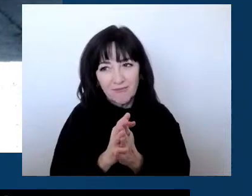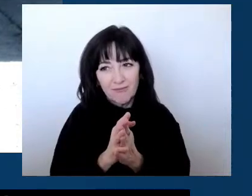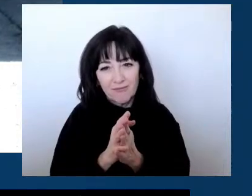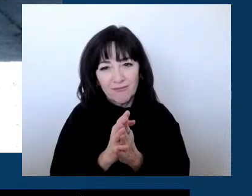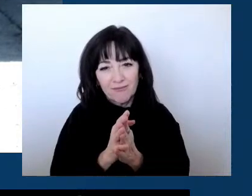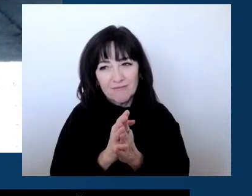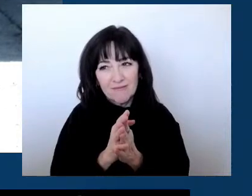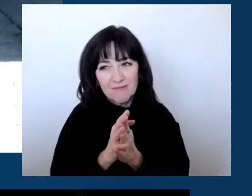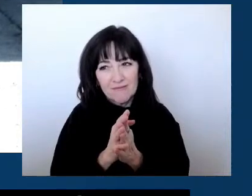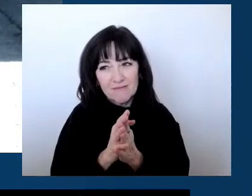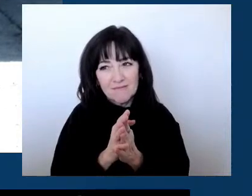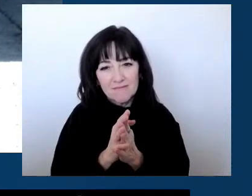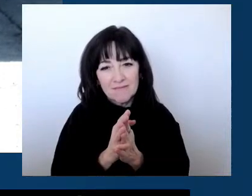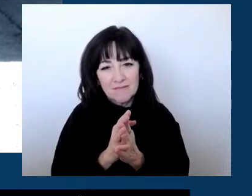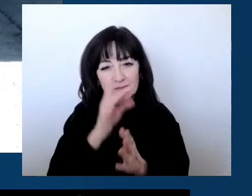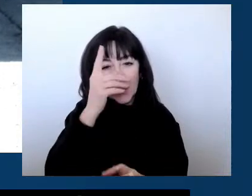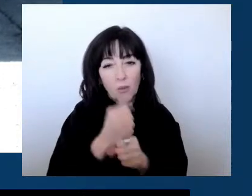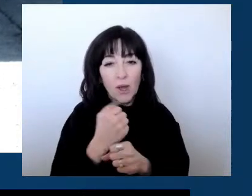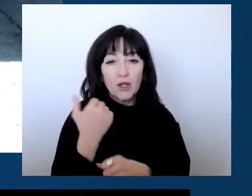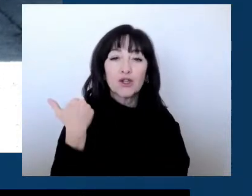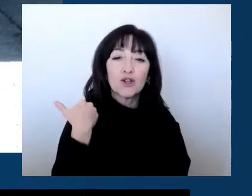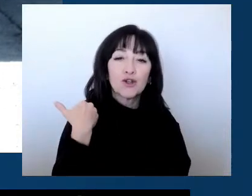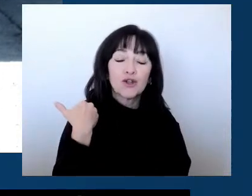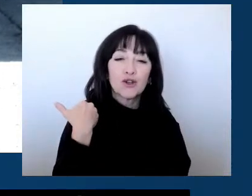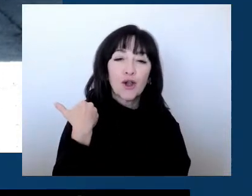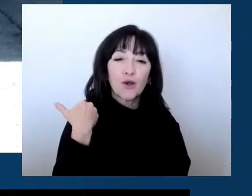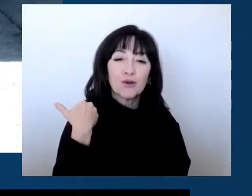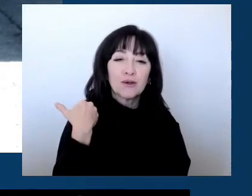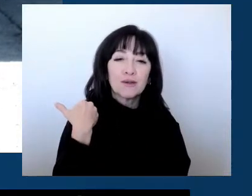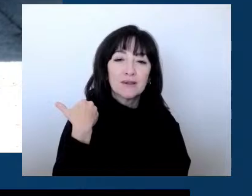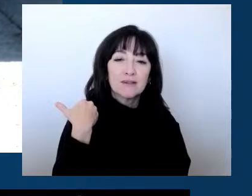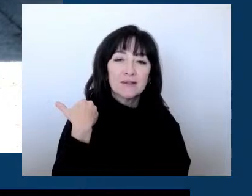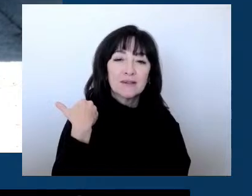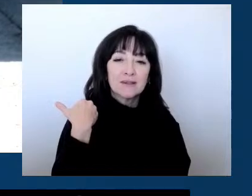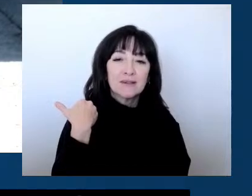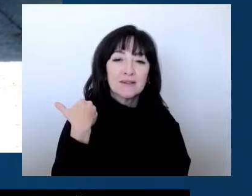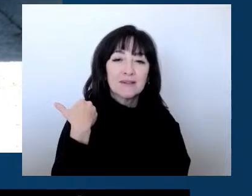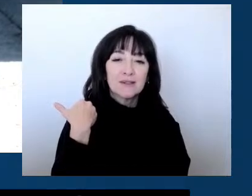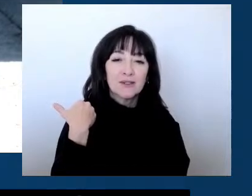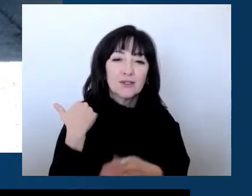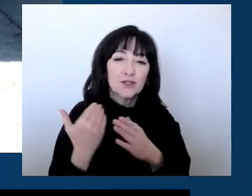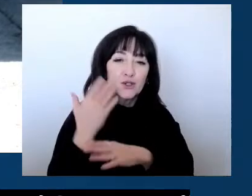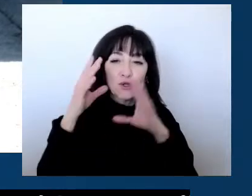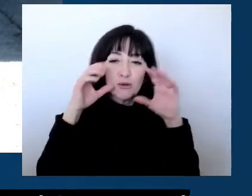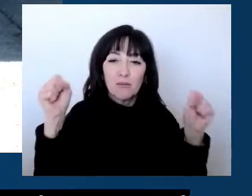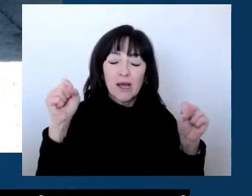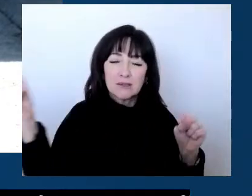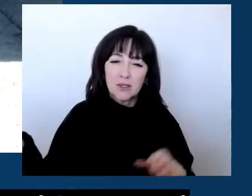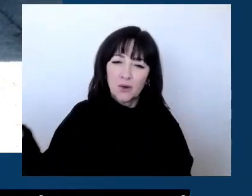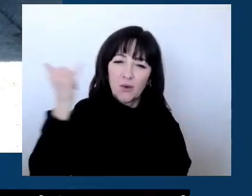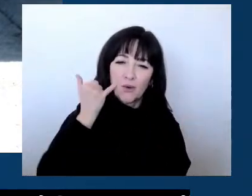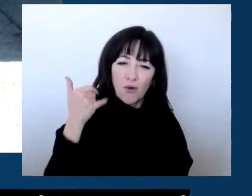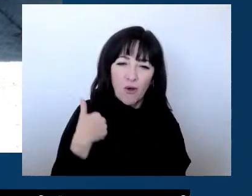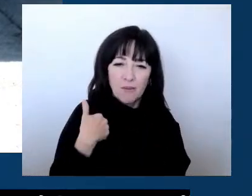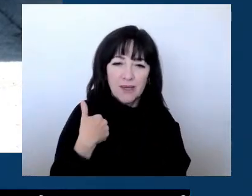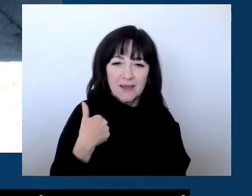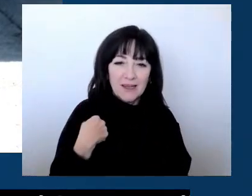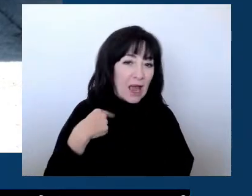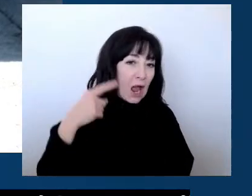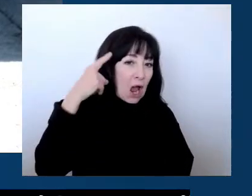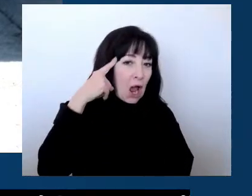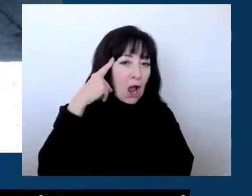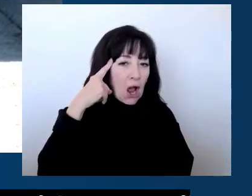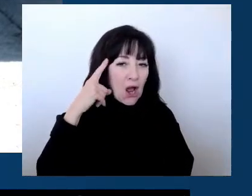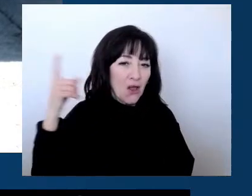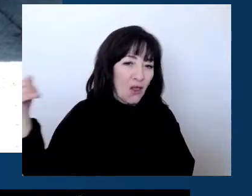About a year ago, we had a new president, and he called me on the phone, and I thought maybe he was calling to chew me out,